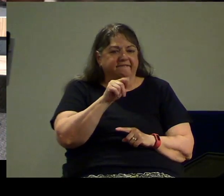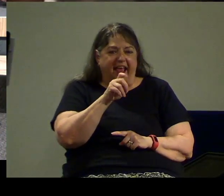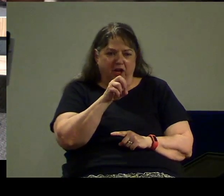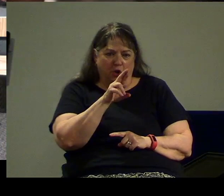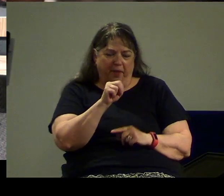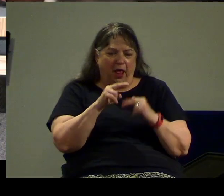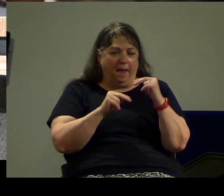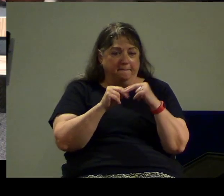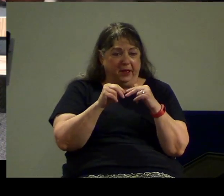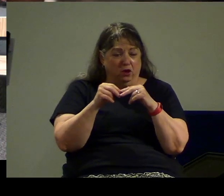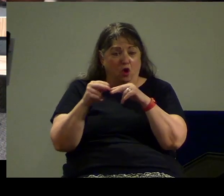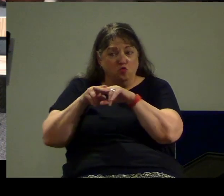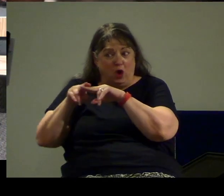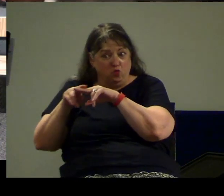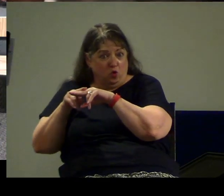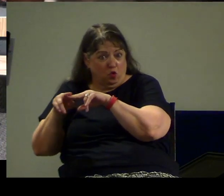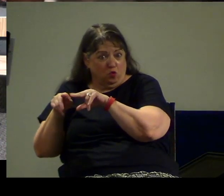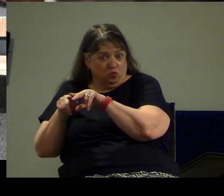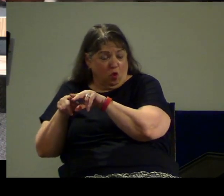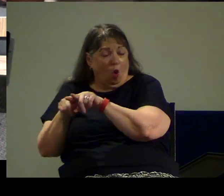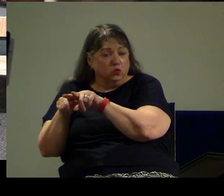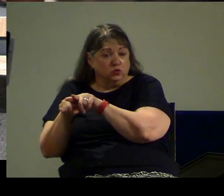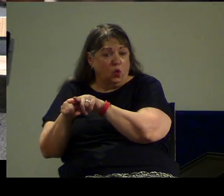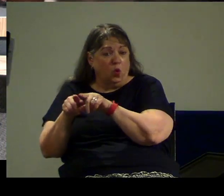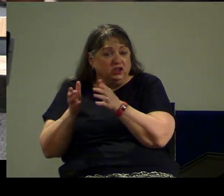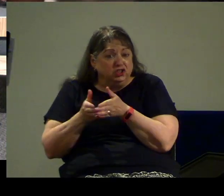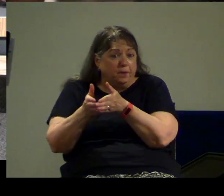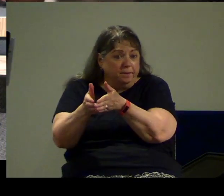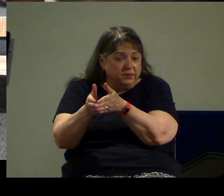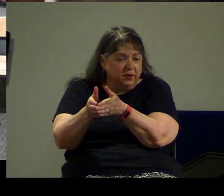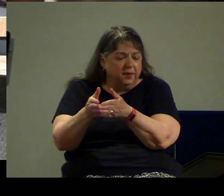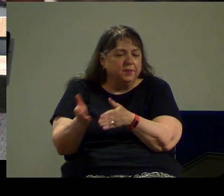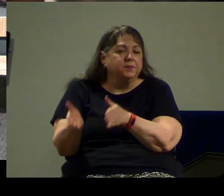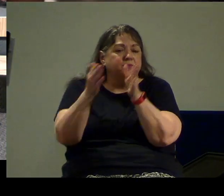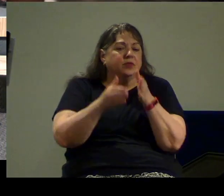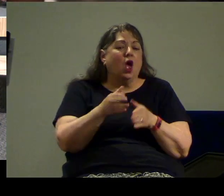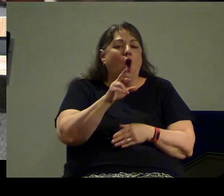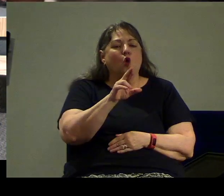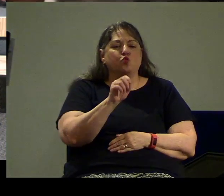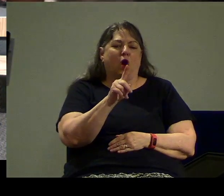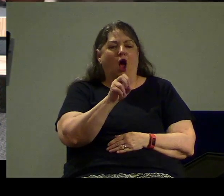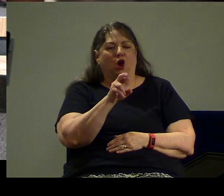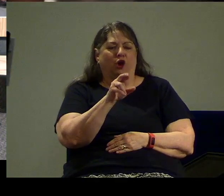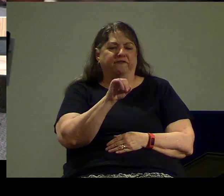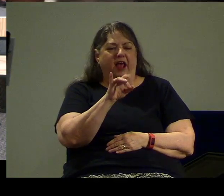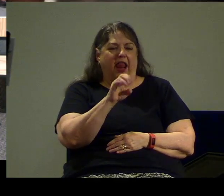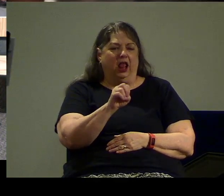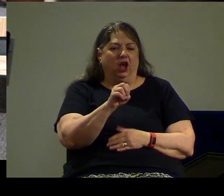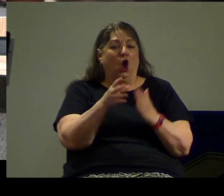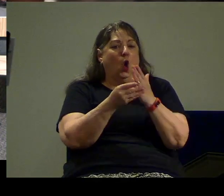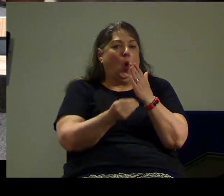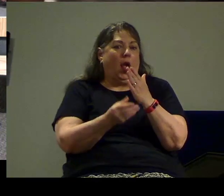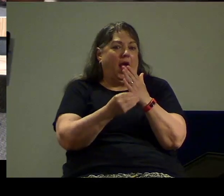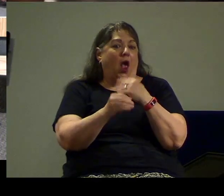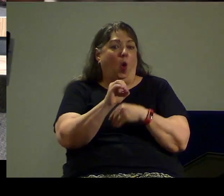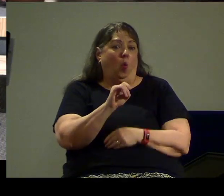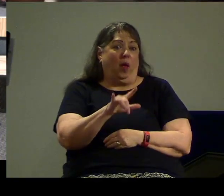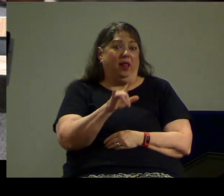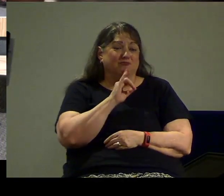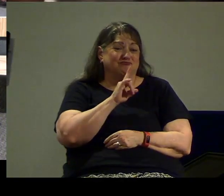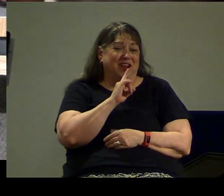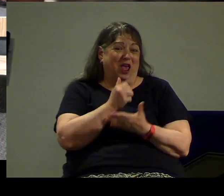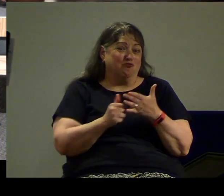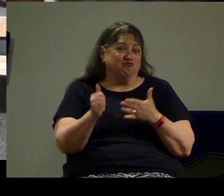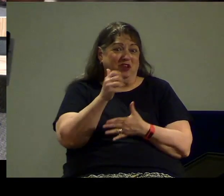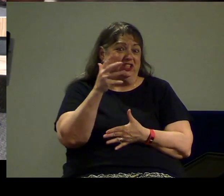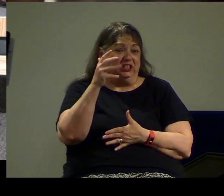and shipyards. Rockefeller became an oil king, and he became really the richest man that